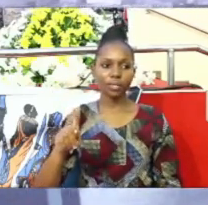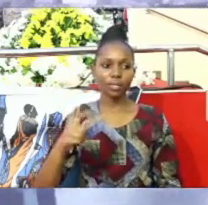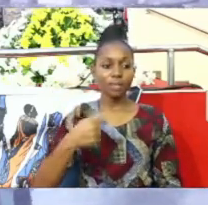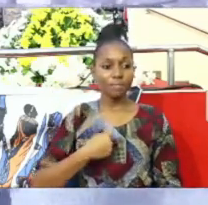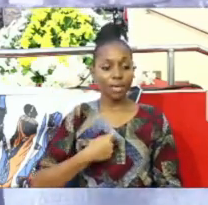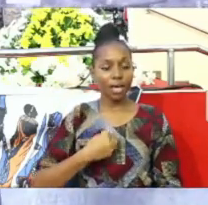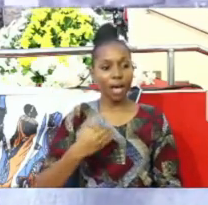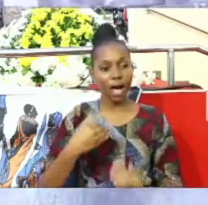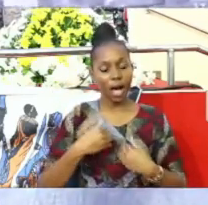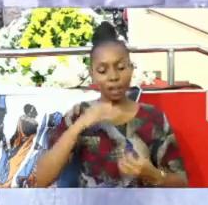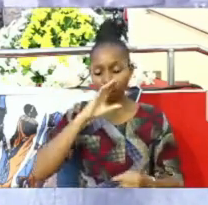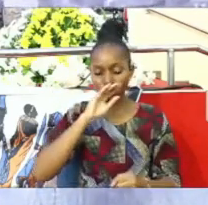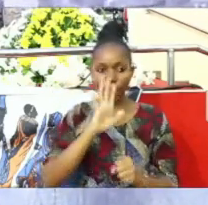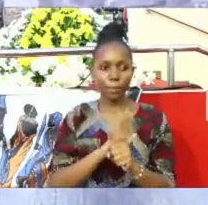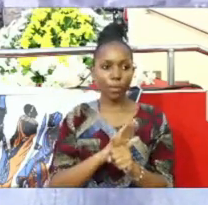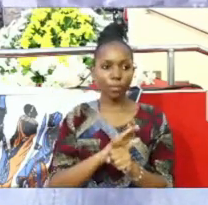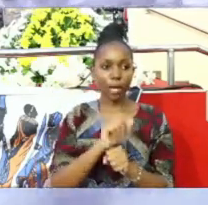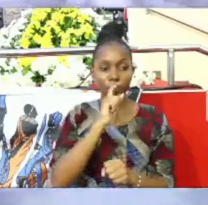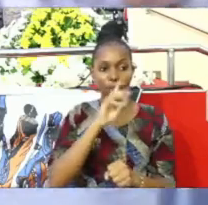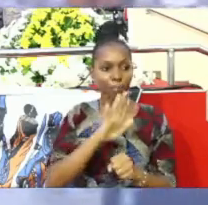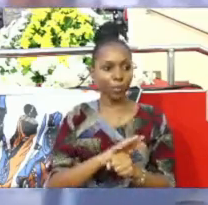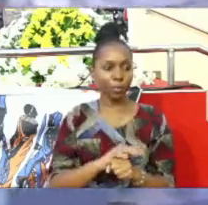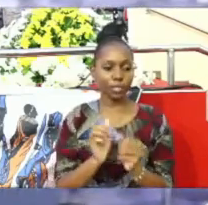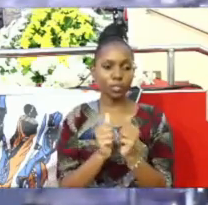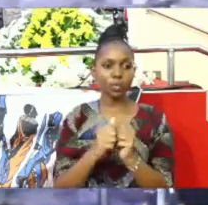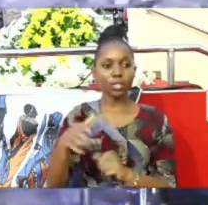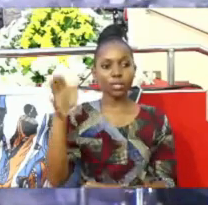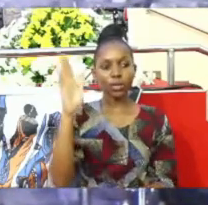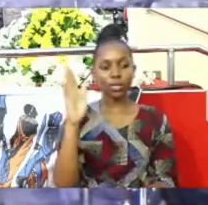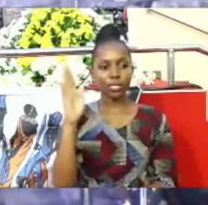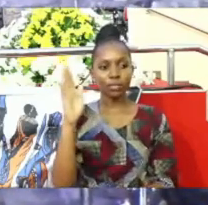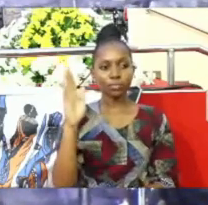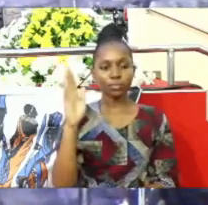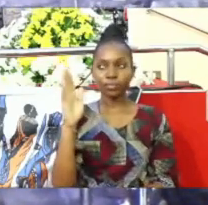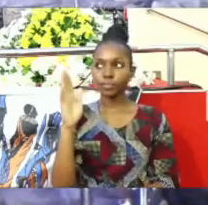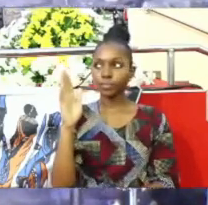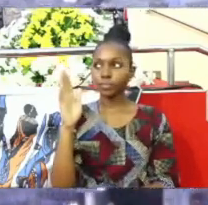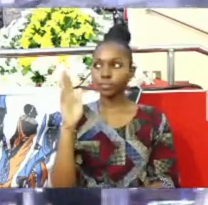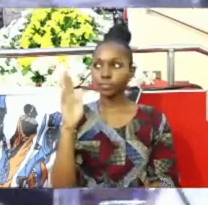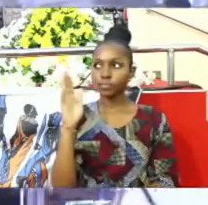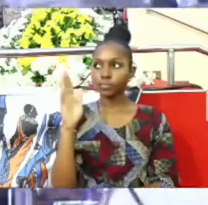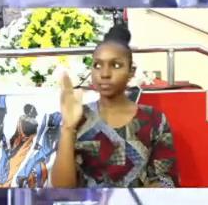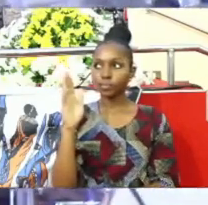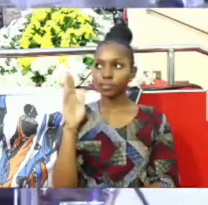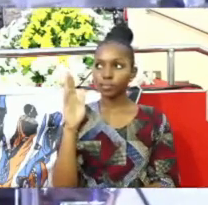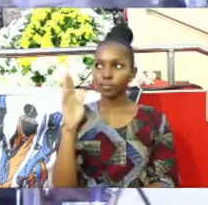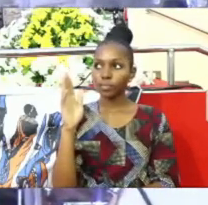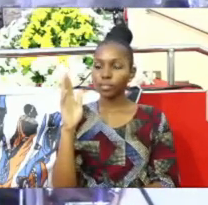with God. I know my Redeemer lives. I may be struggling